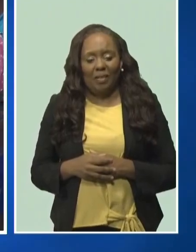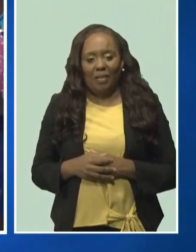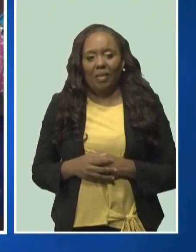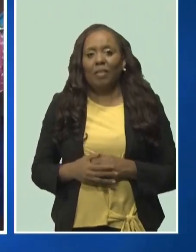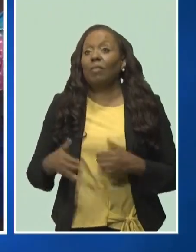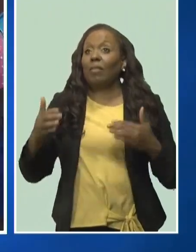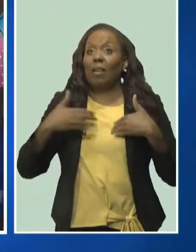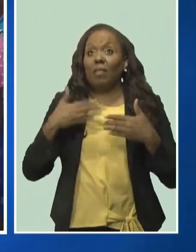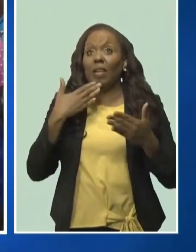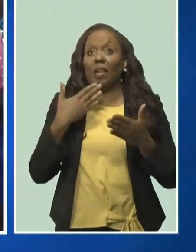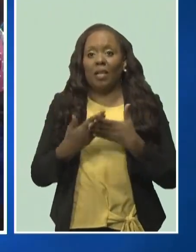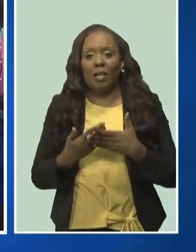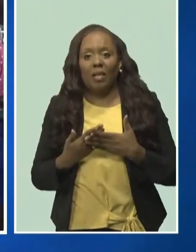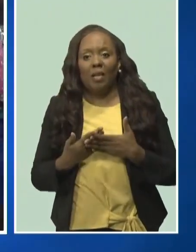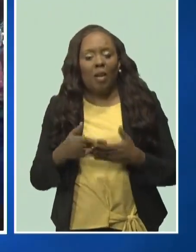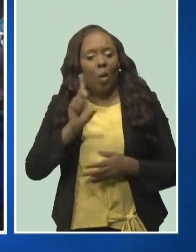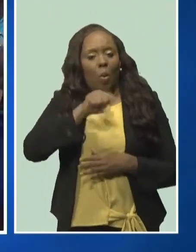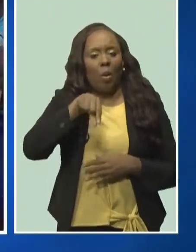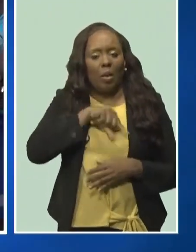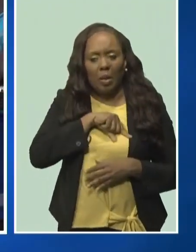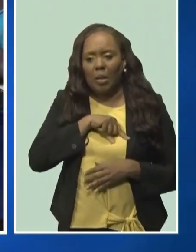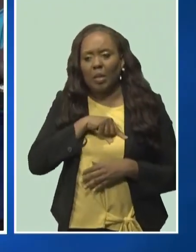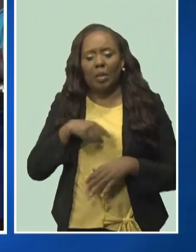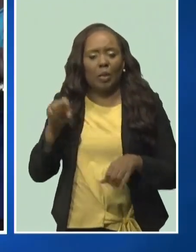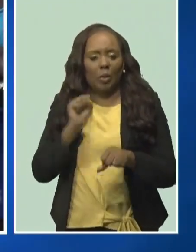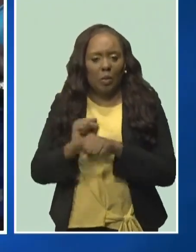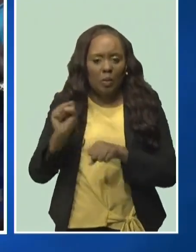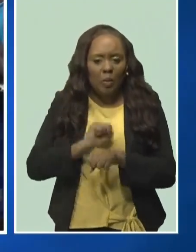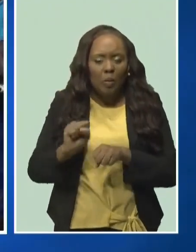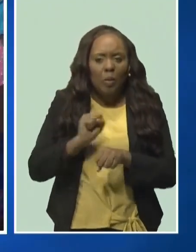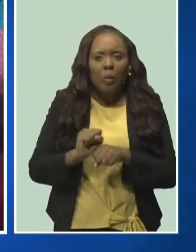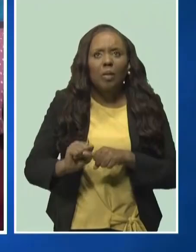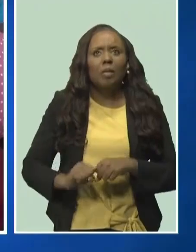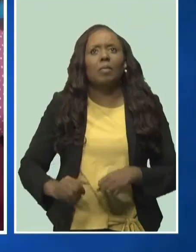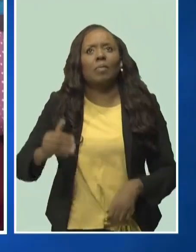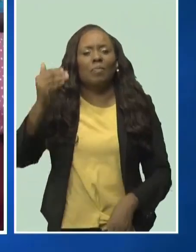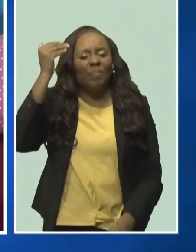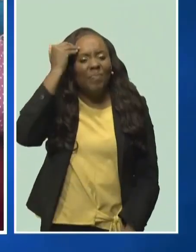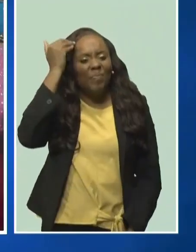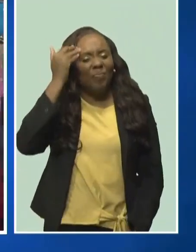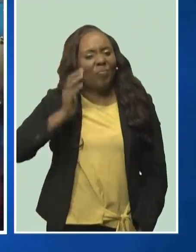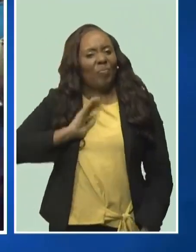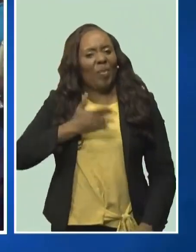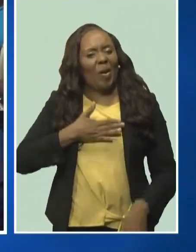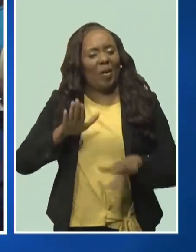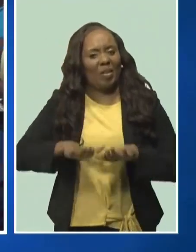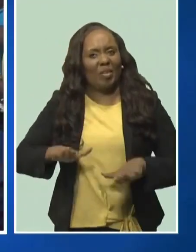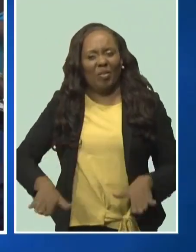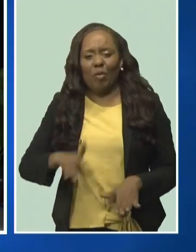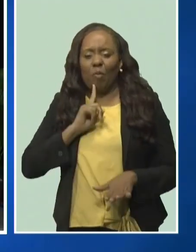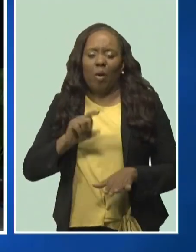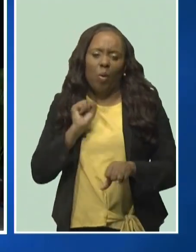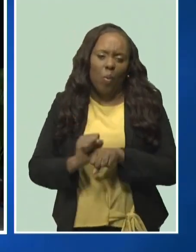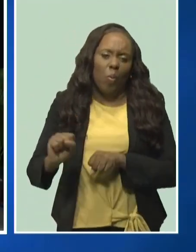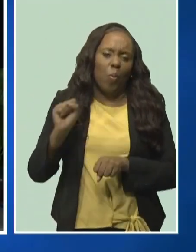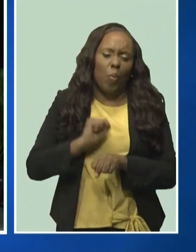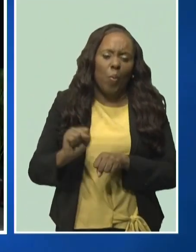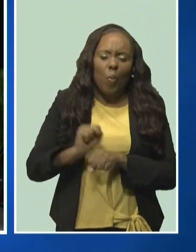quality production to the competition. So I know the efforts that they would have made, as well as